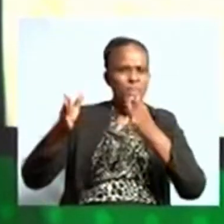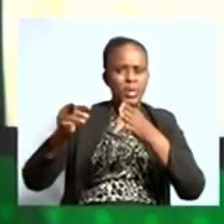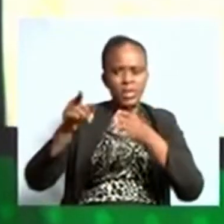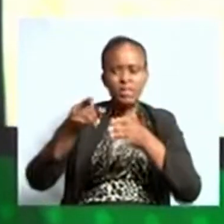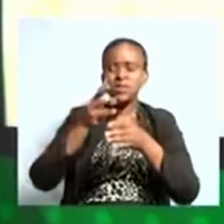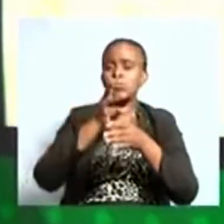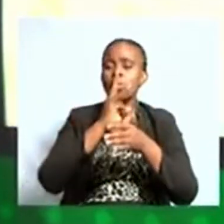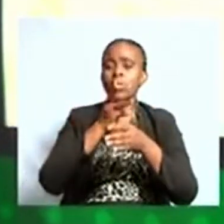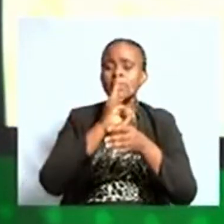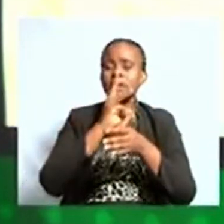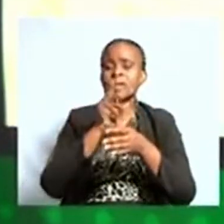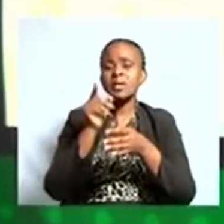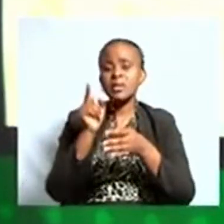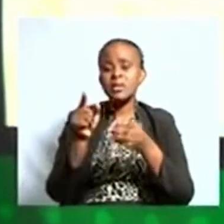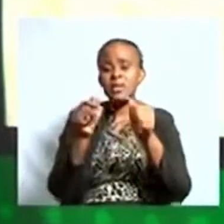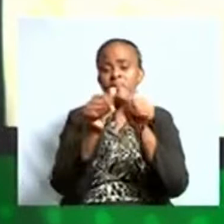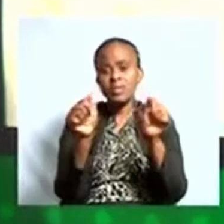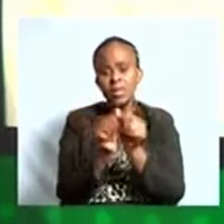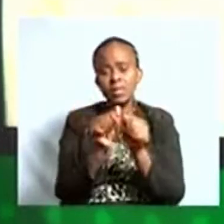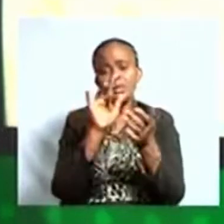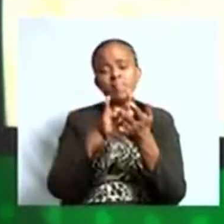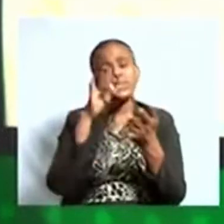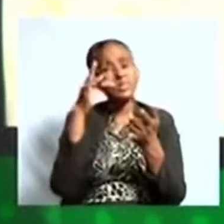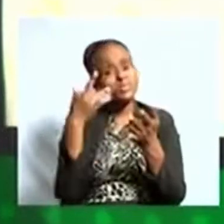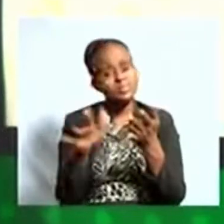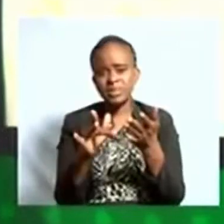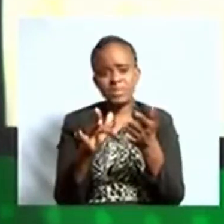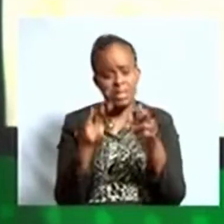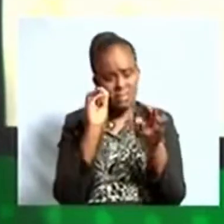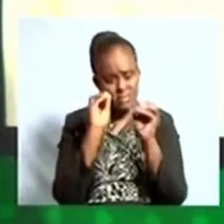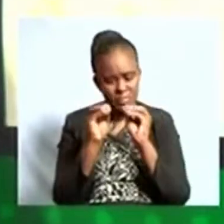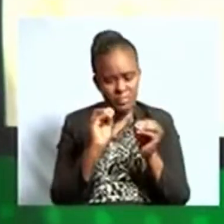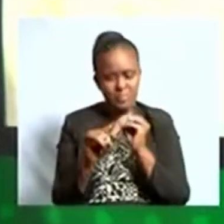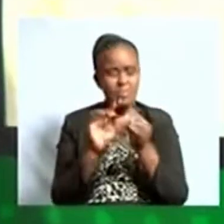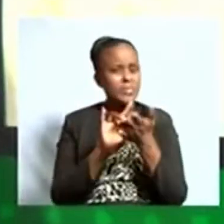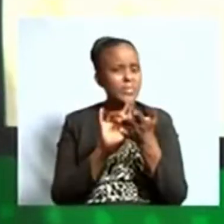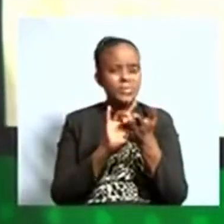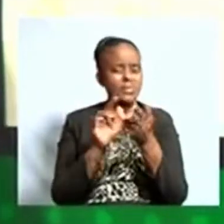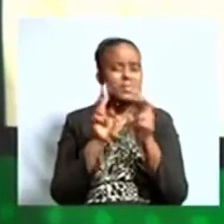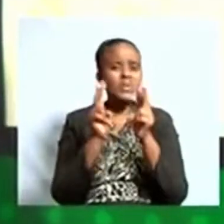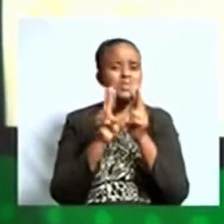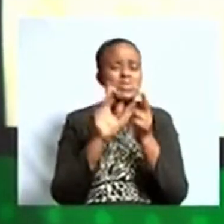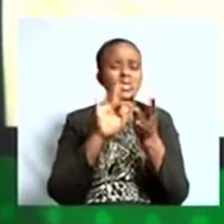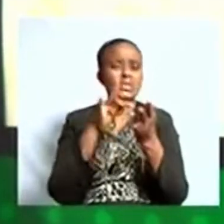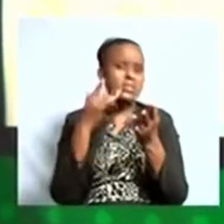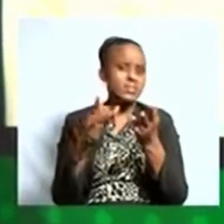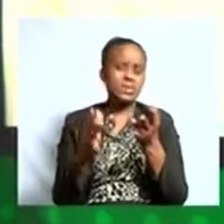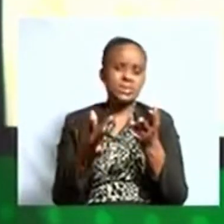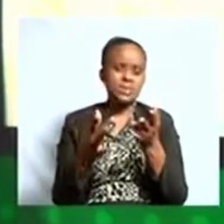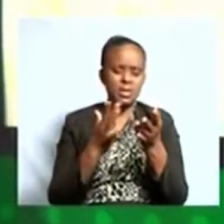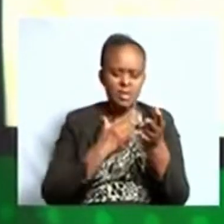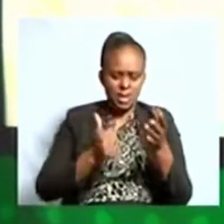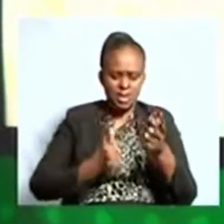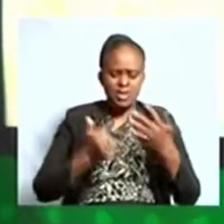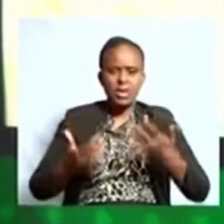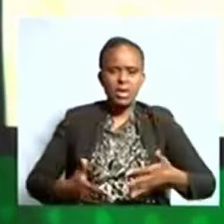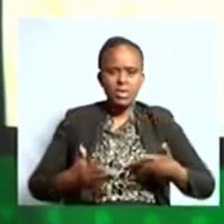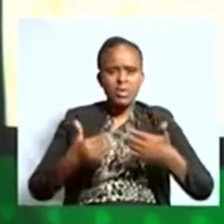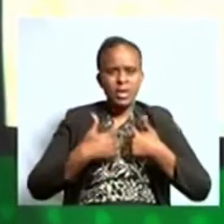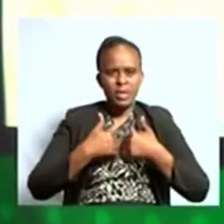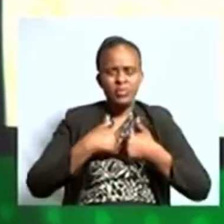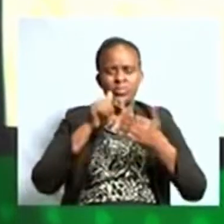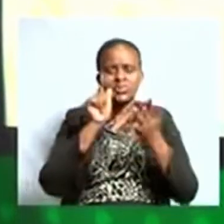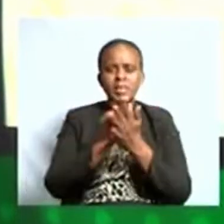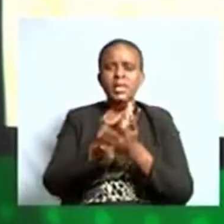is being pumped in that area at a huge cost. It's being treated at a huge cost. And I'm happy that Lusaka Water and